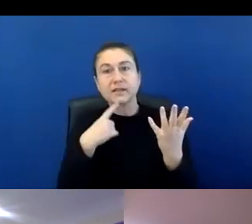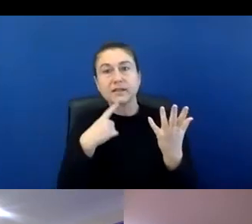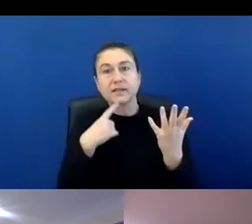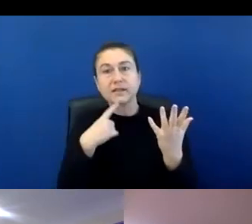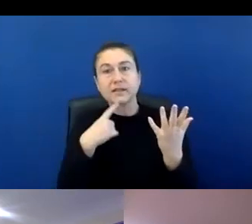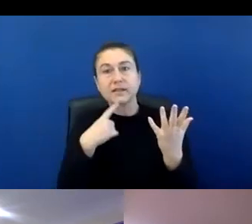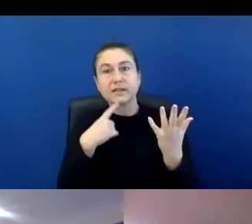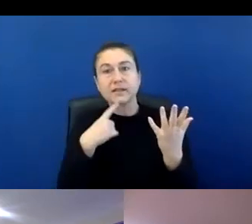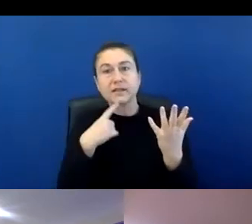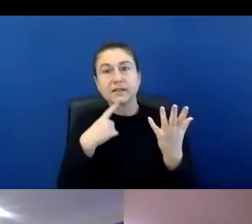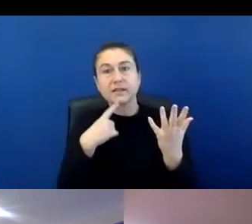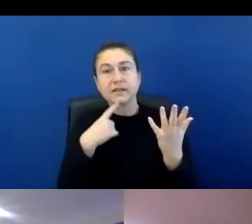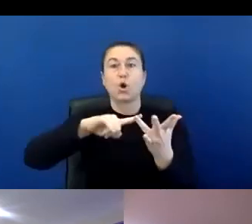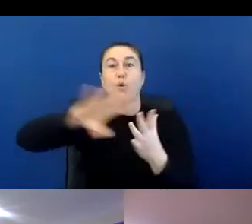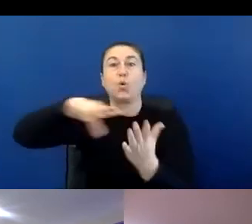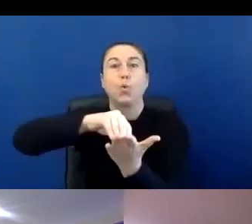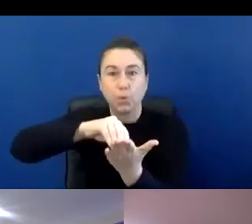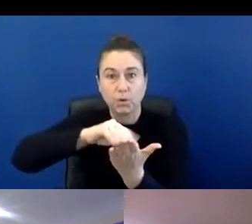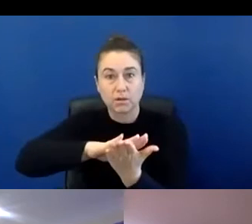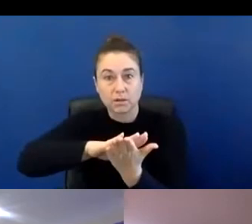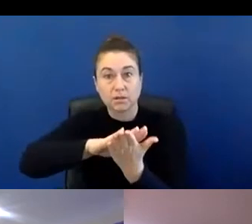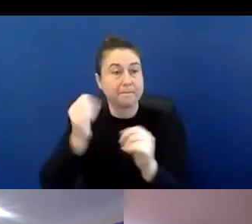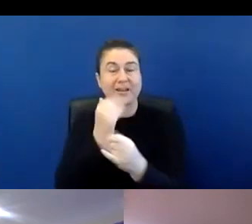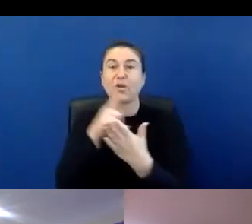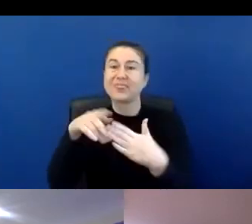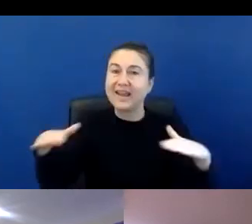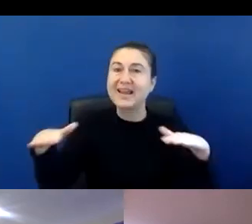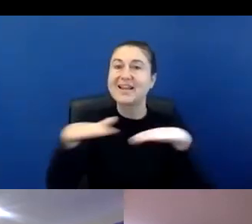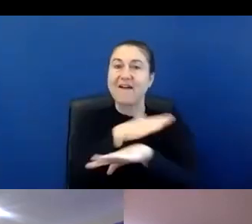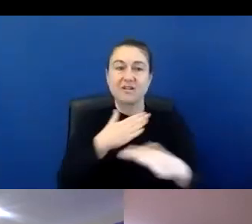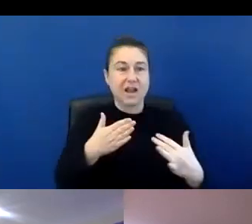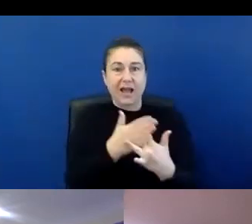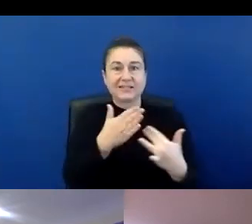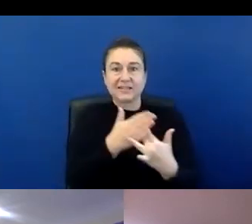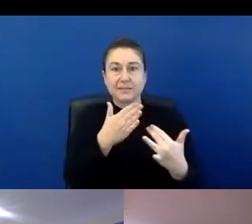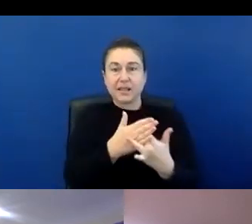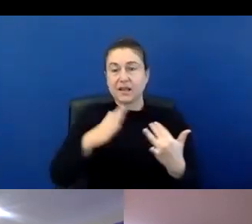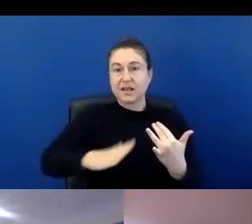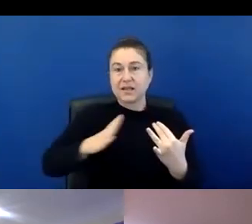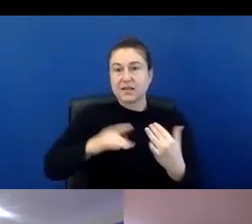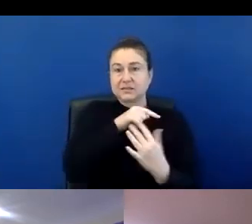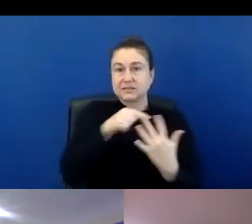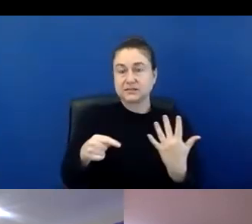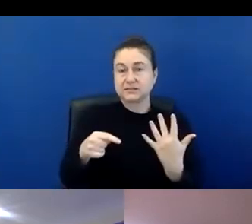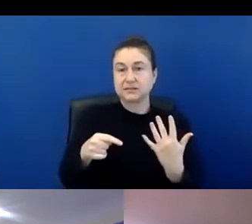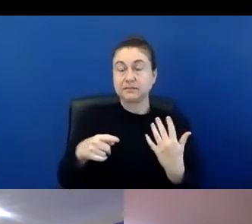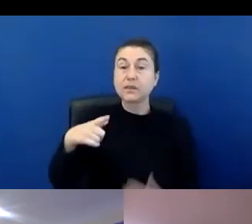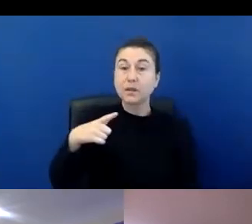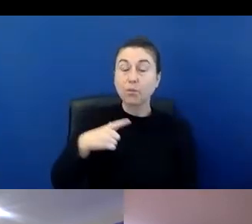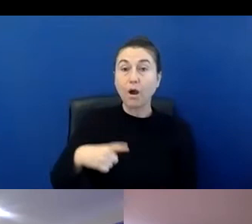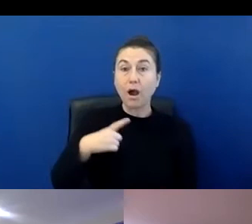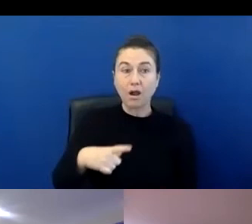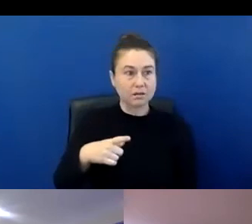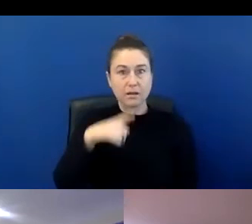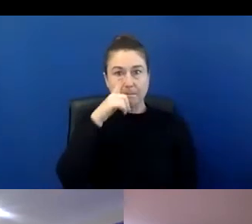to ensure that they covered the level of accessibility that's required, because they're going to be the